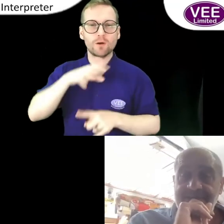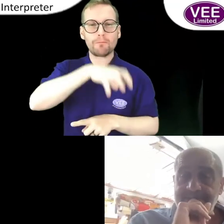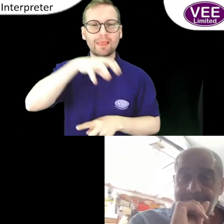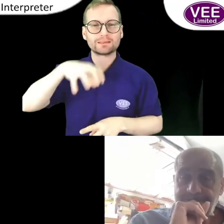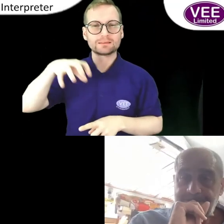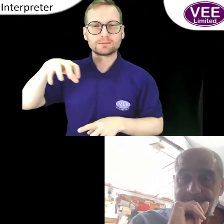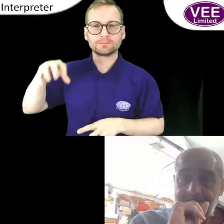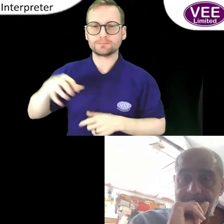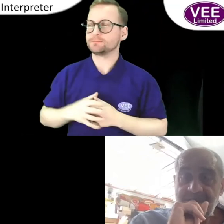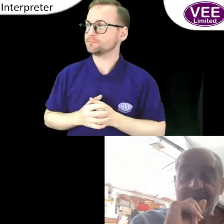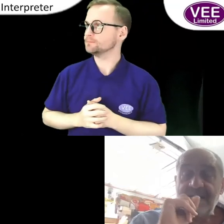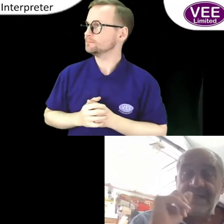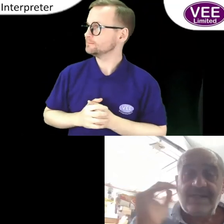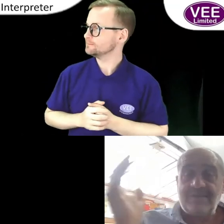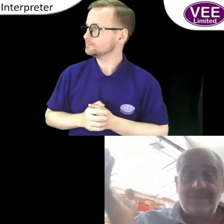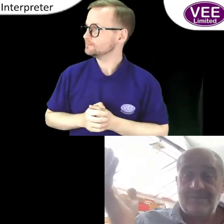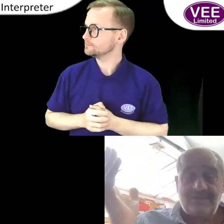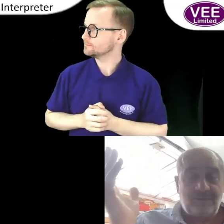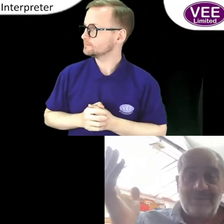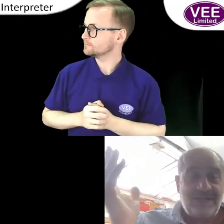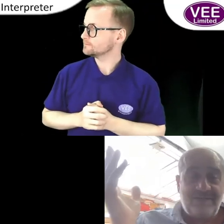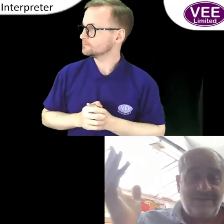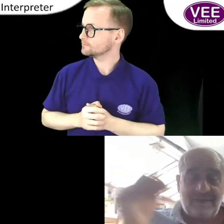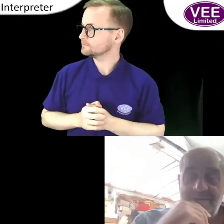slide, please? Now,